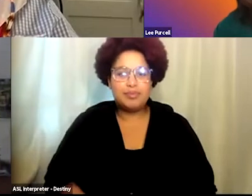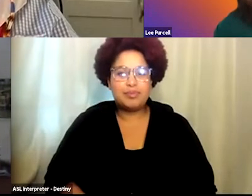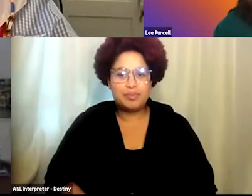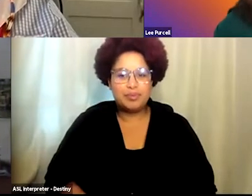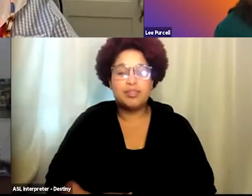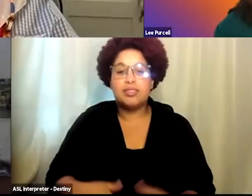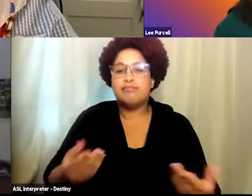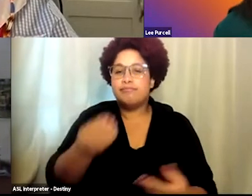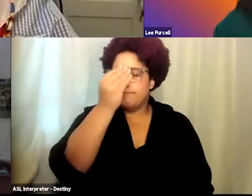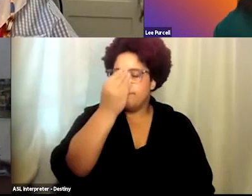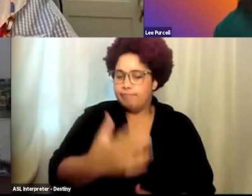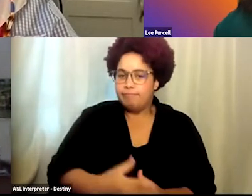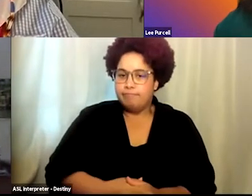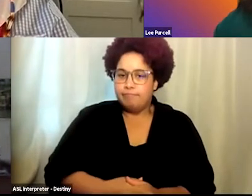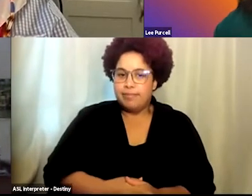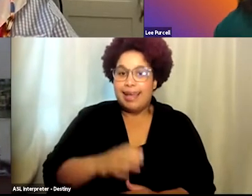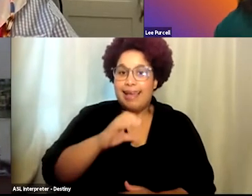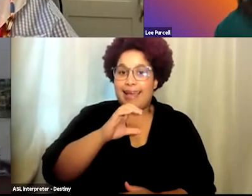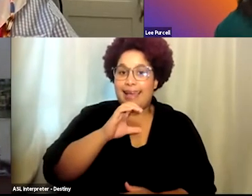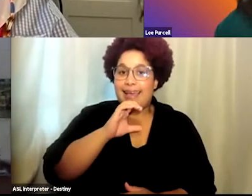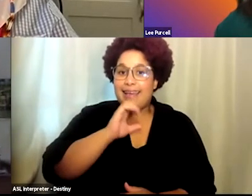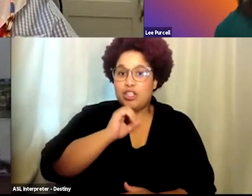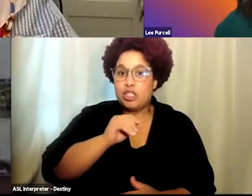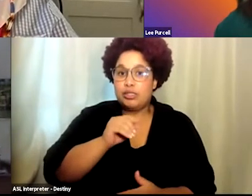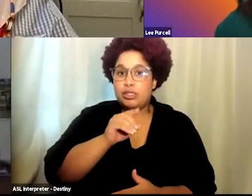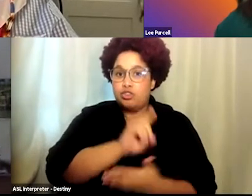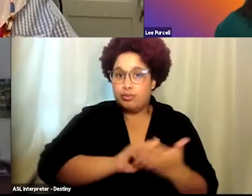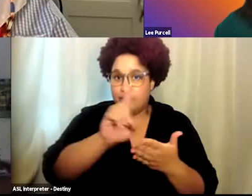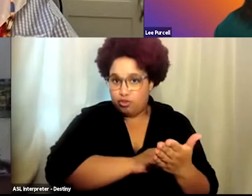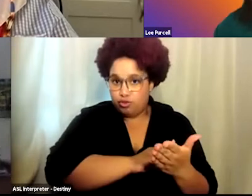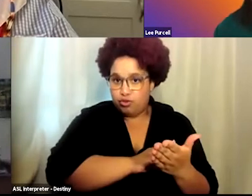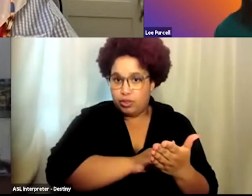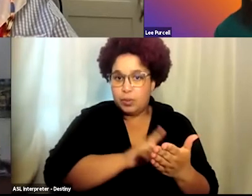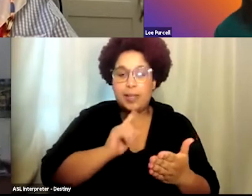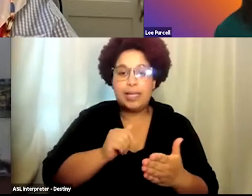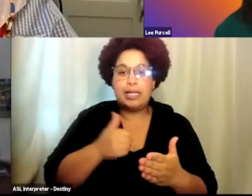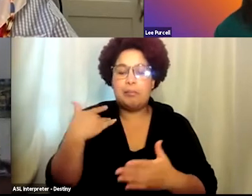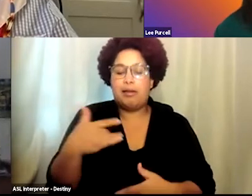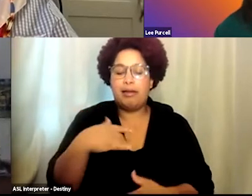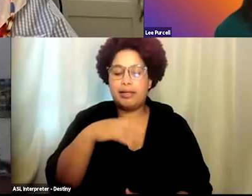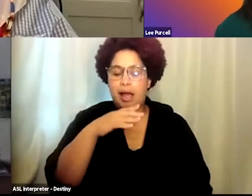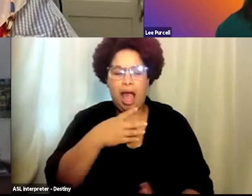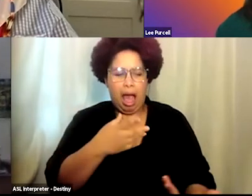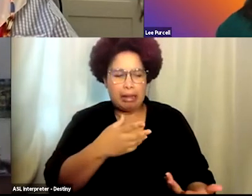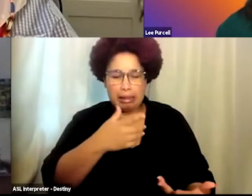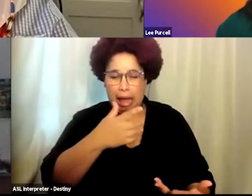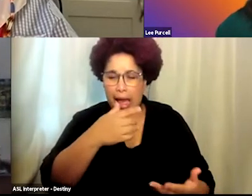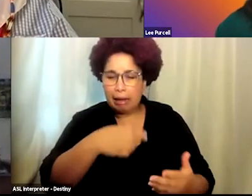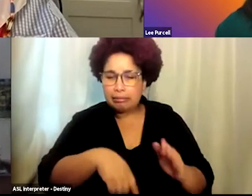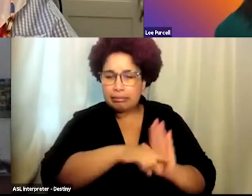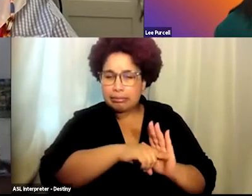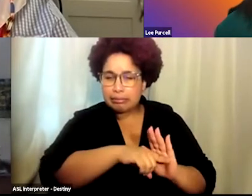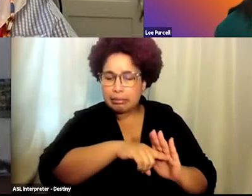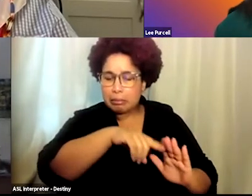this frankly. Ageism is the bias that is typically ignored in the passionate campaigns